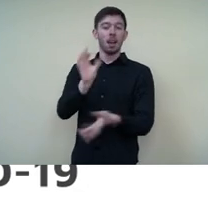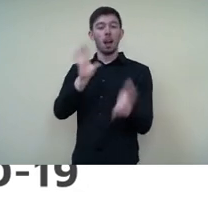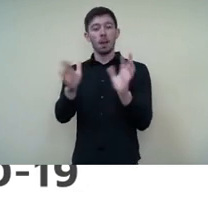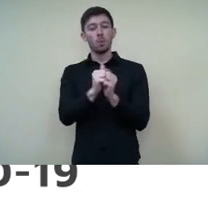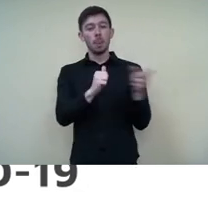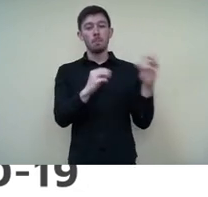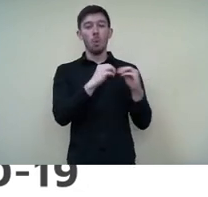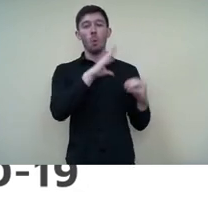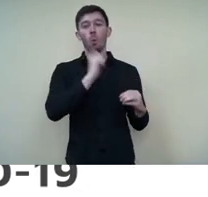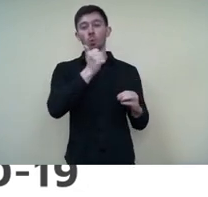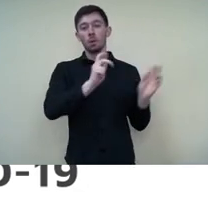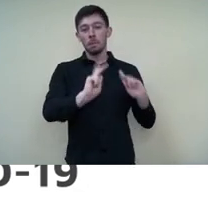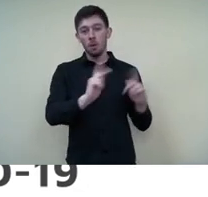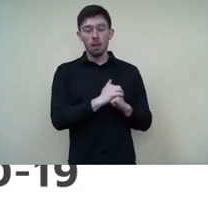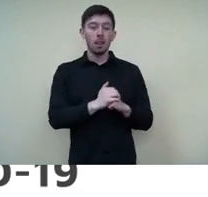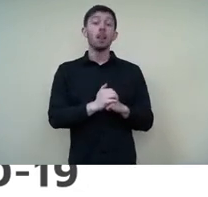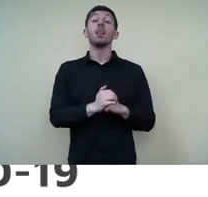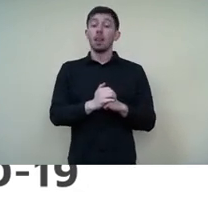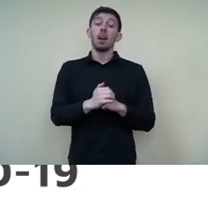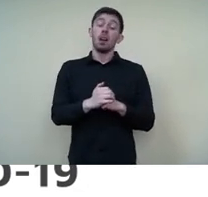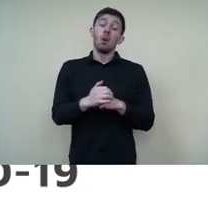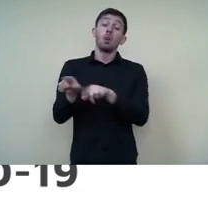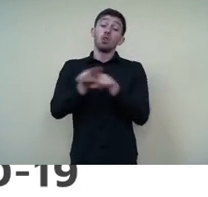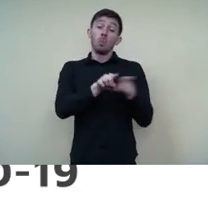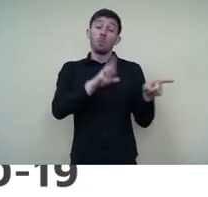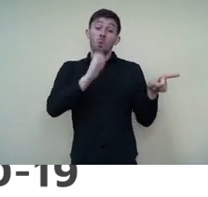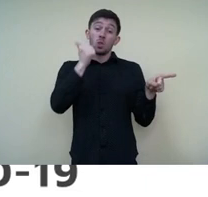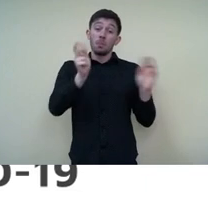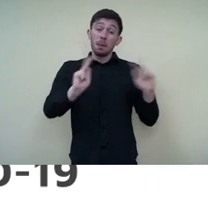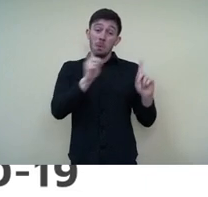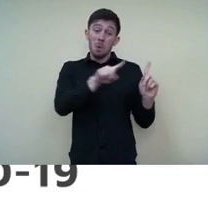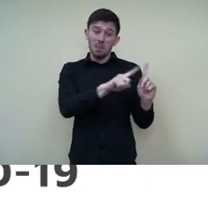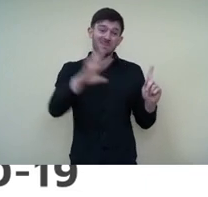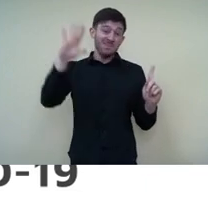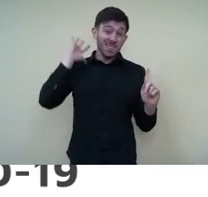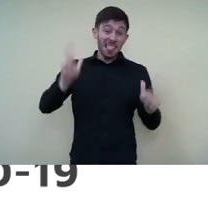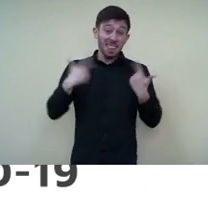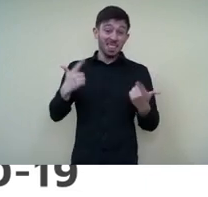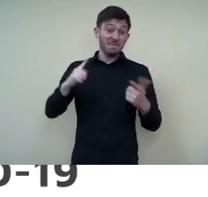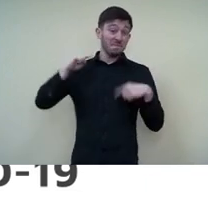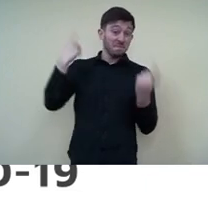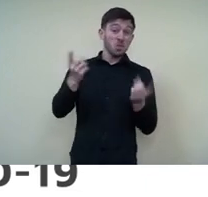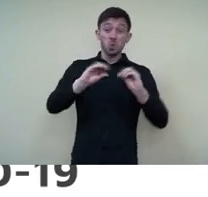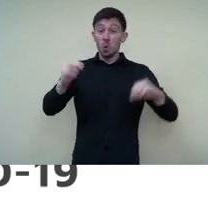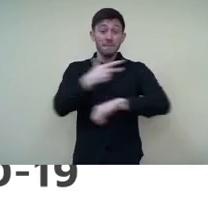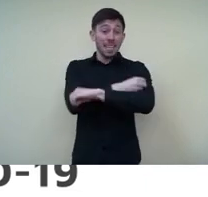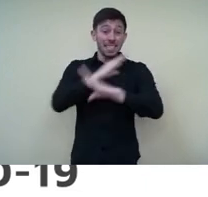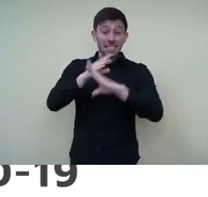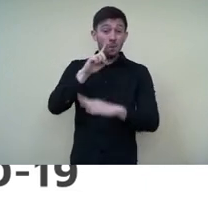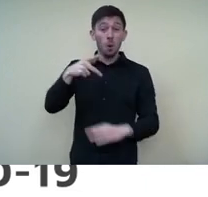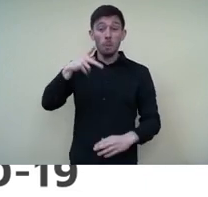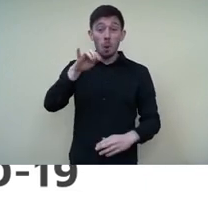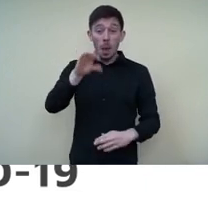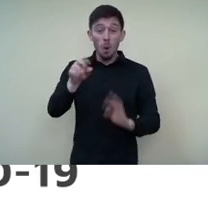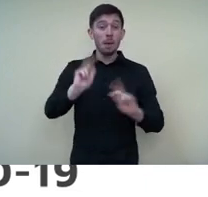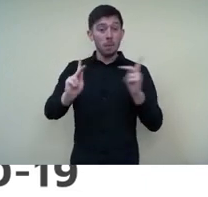people. And part of that has to do with the fact that, again, these older people have lived through an era where there wasn't a vaccine for polio, where people were